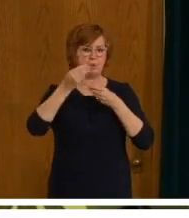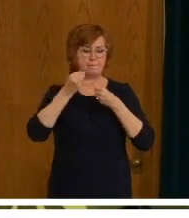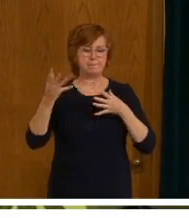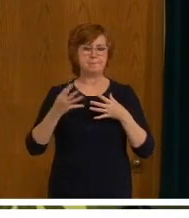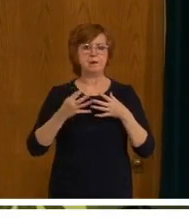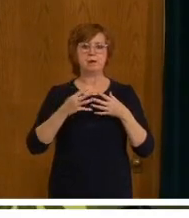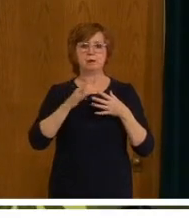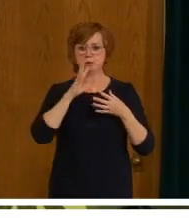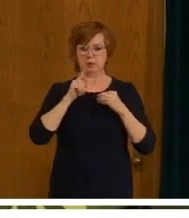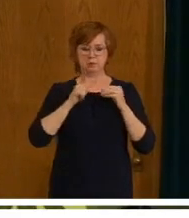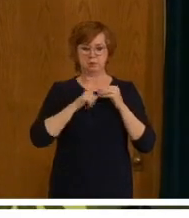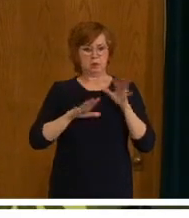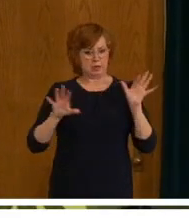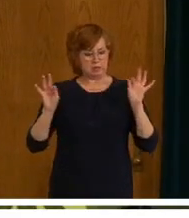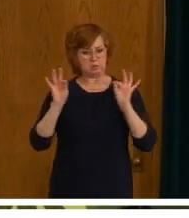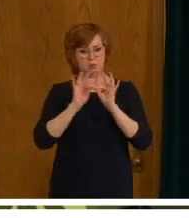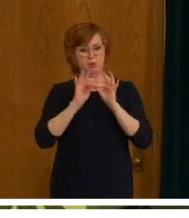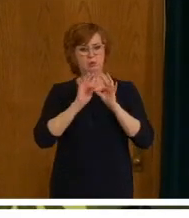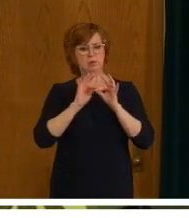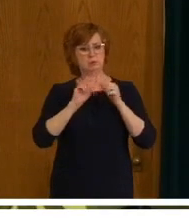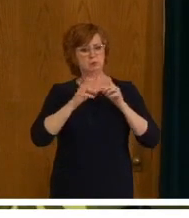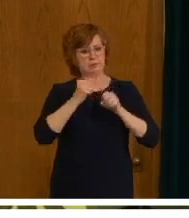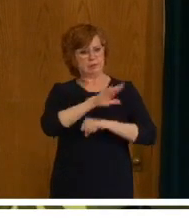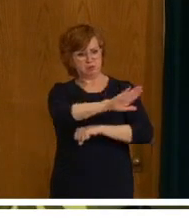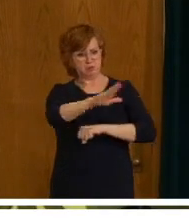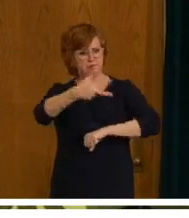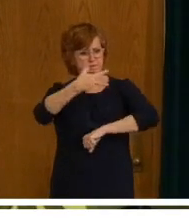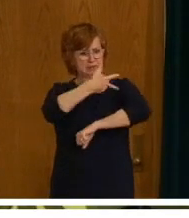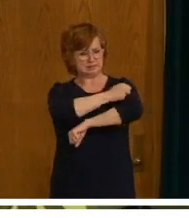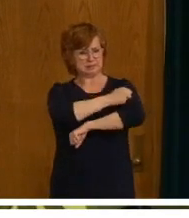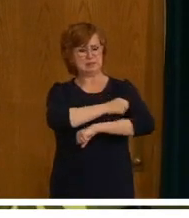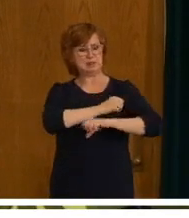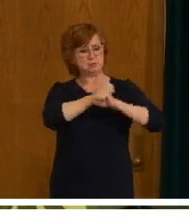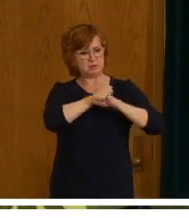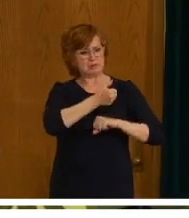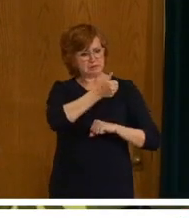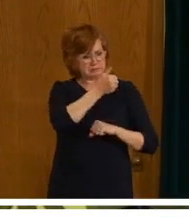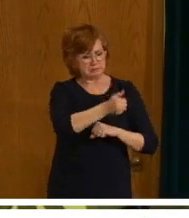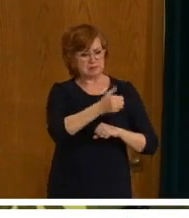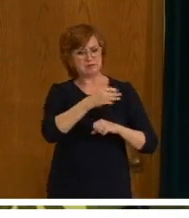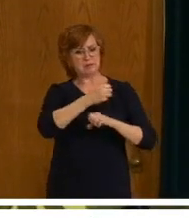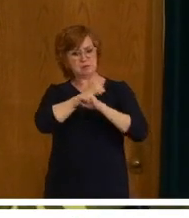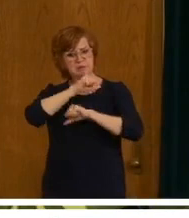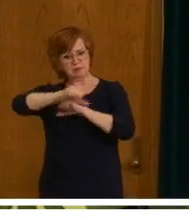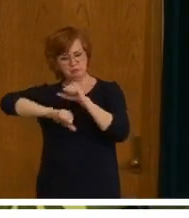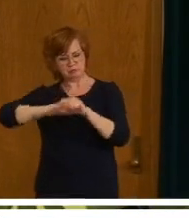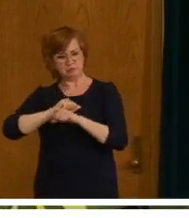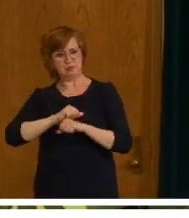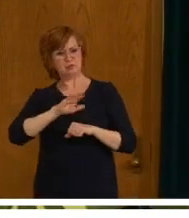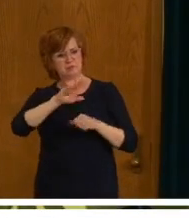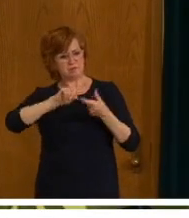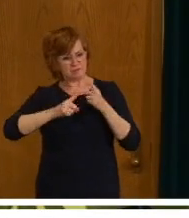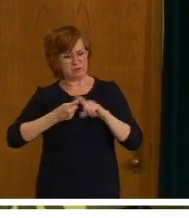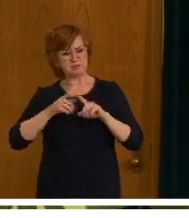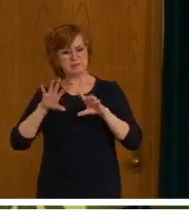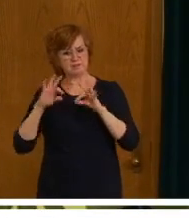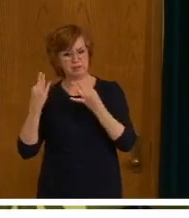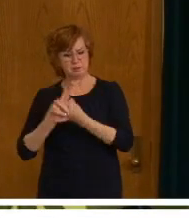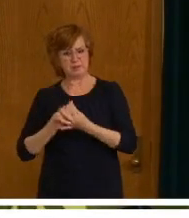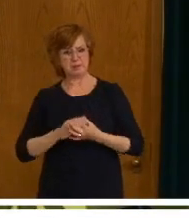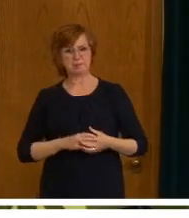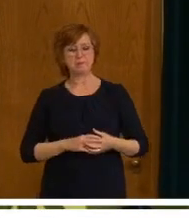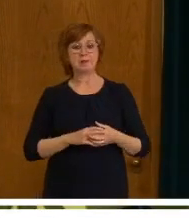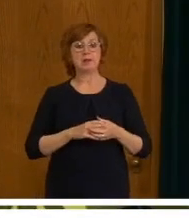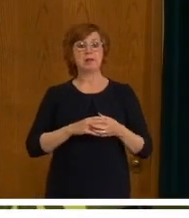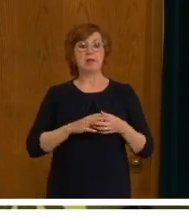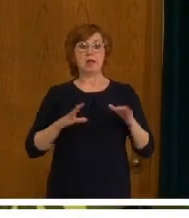vaccinated and what it can do not only for your own protection but for protection of those around you, as well as the opportunities for us